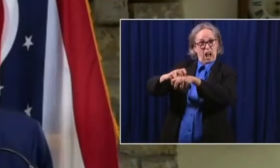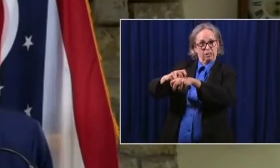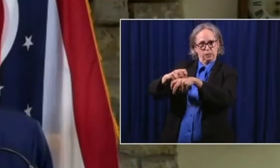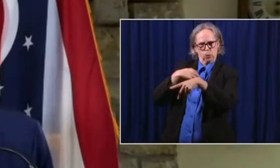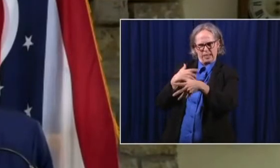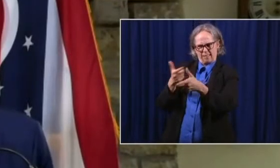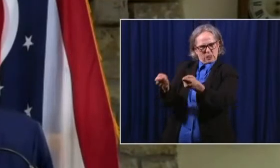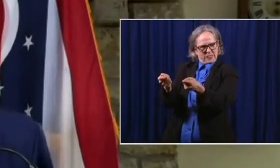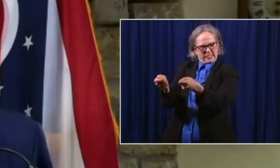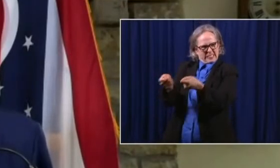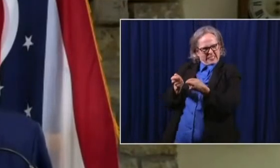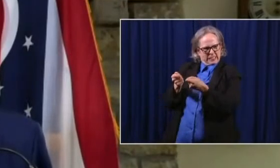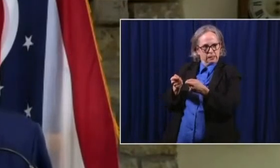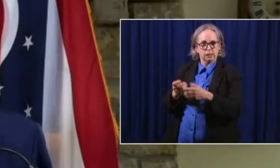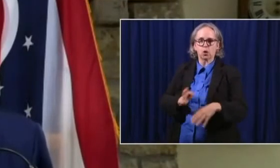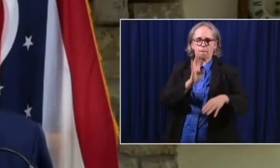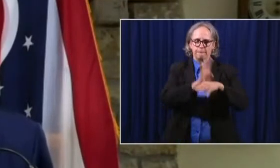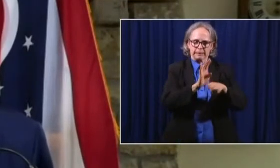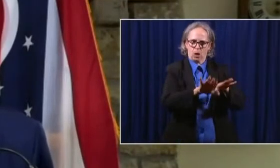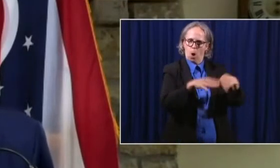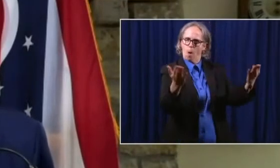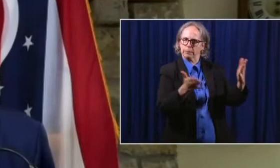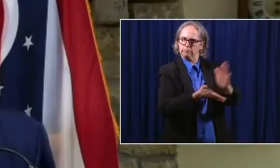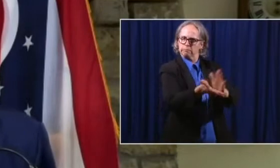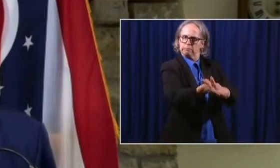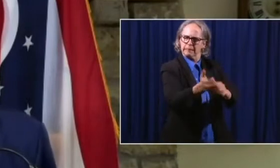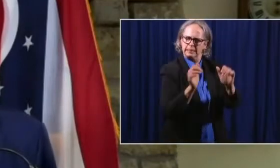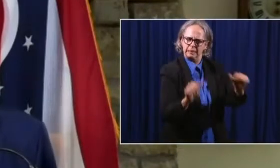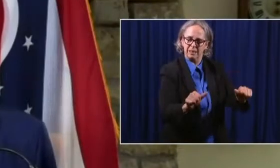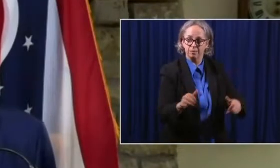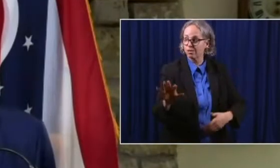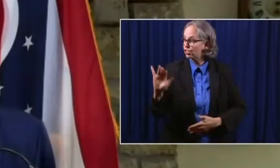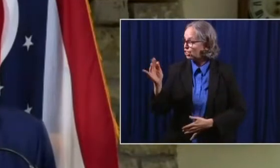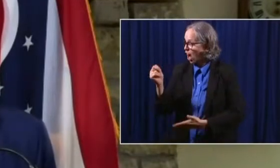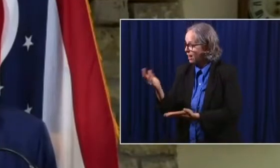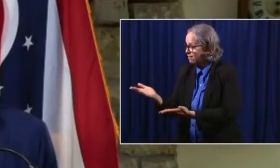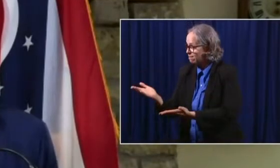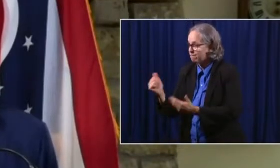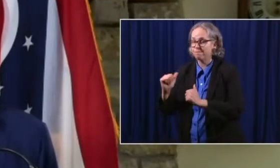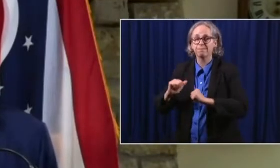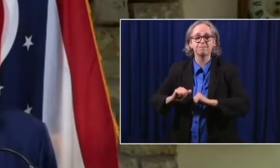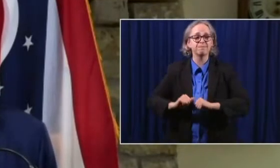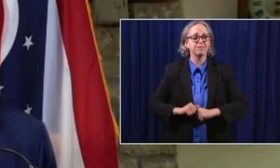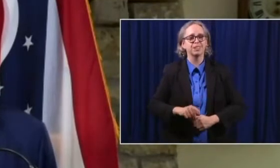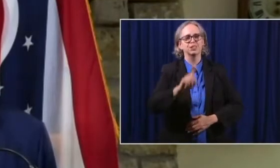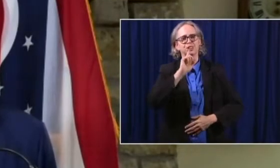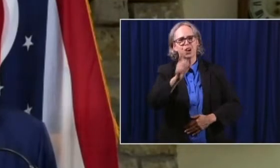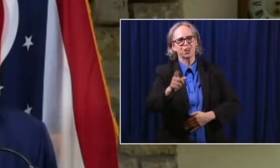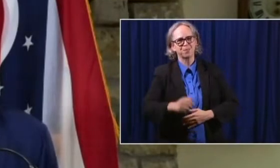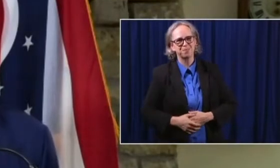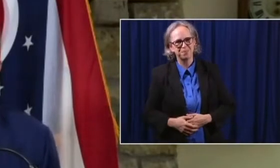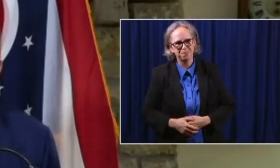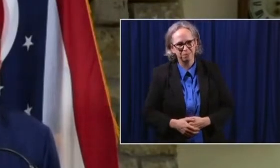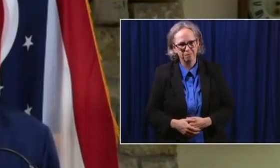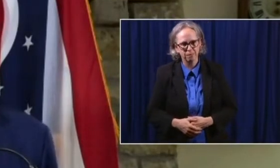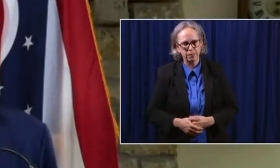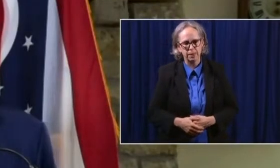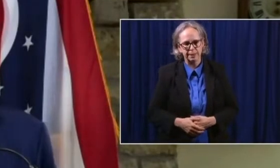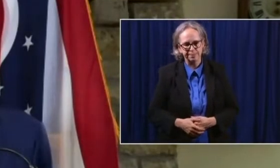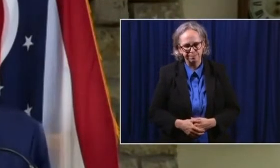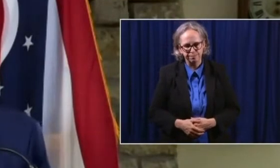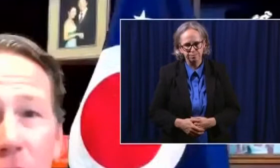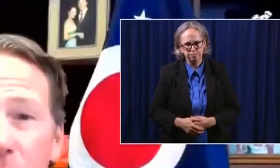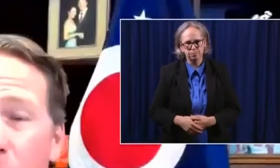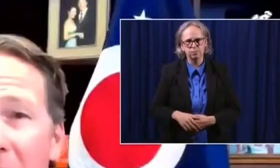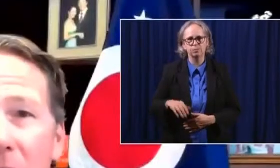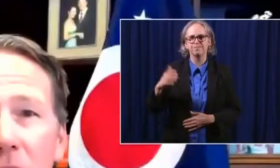to grow. John, want to add anything? Yeah, sure, Governor. Look, this is going to